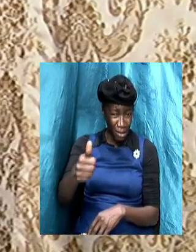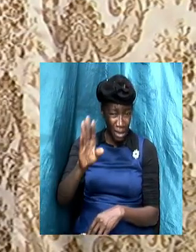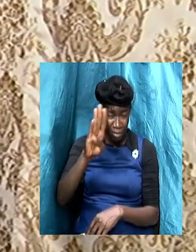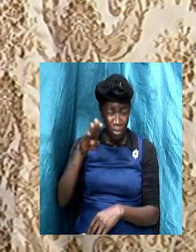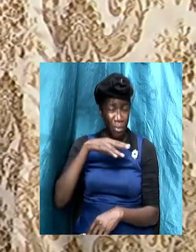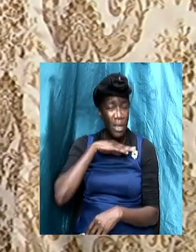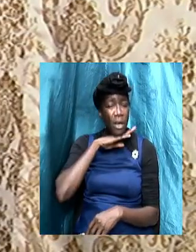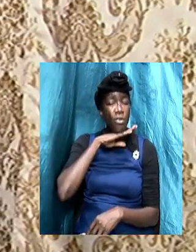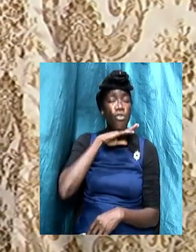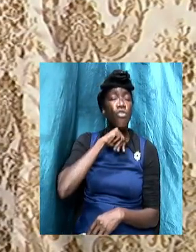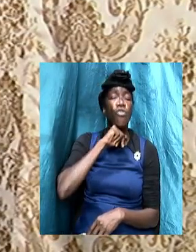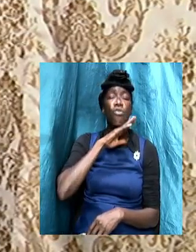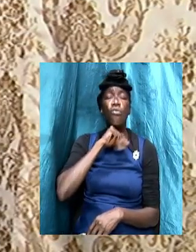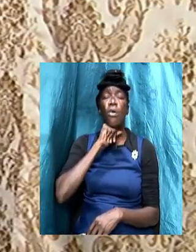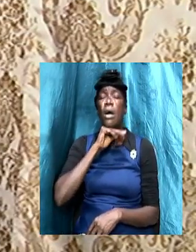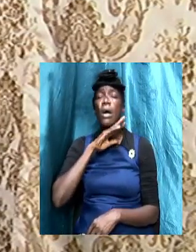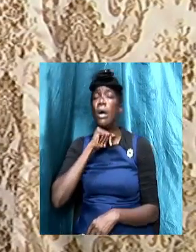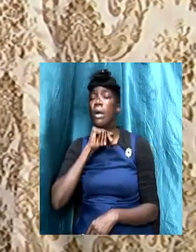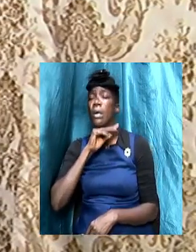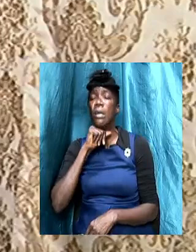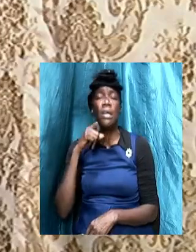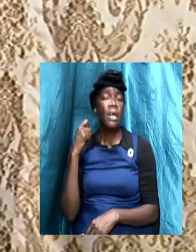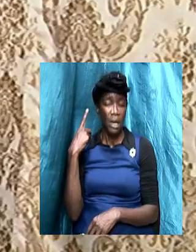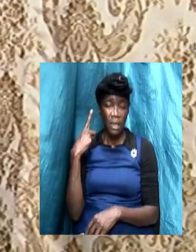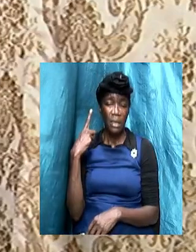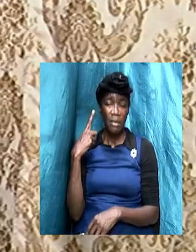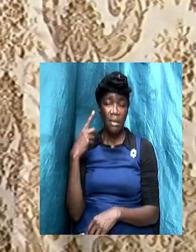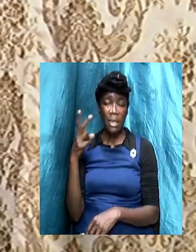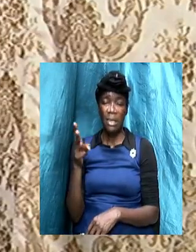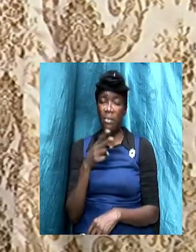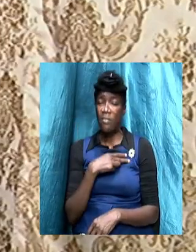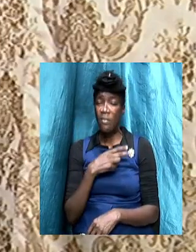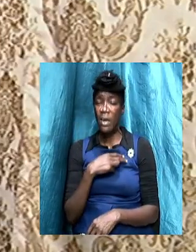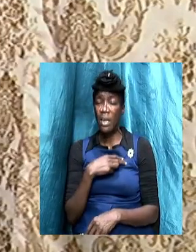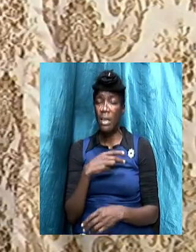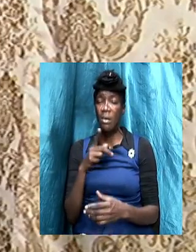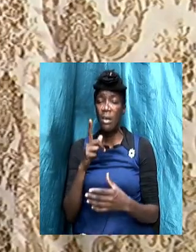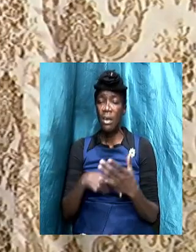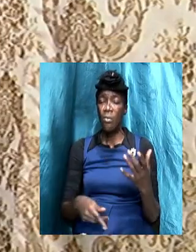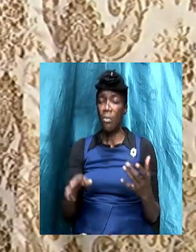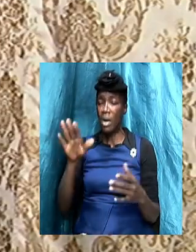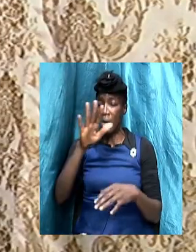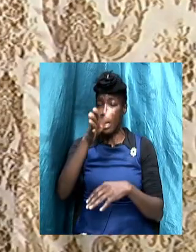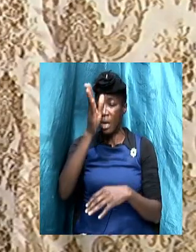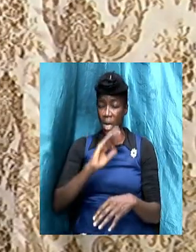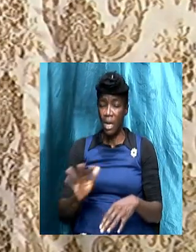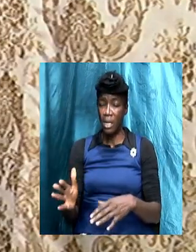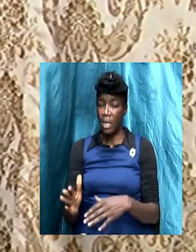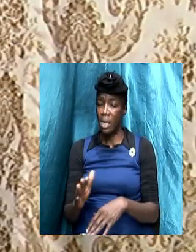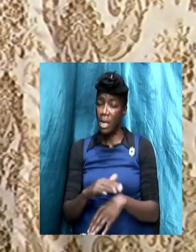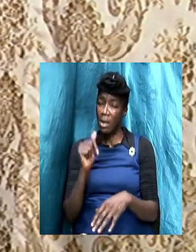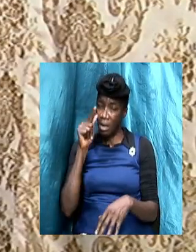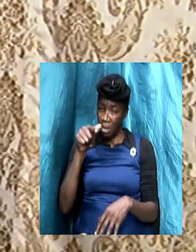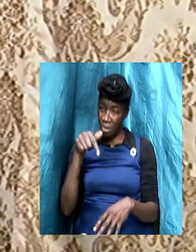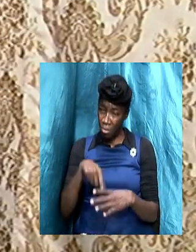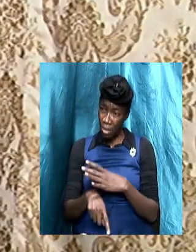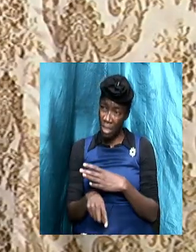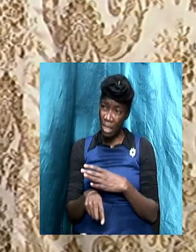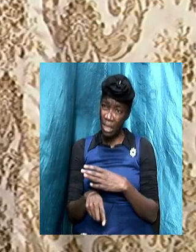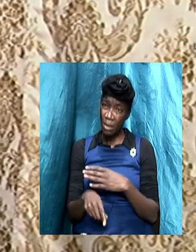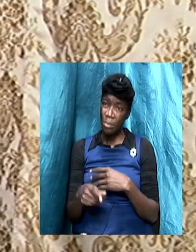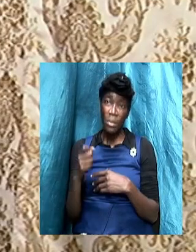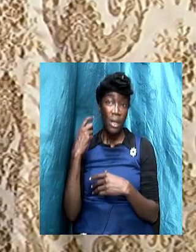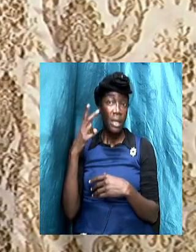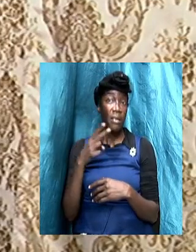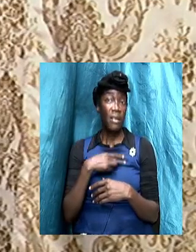Hallelujah. But understand the value of what God has called you into. Understand the